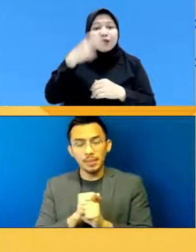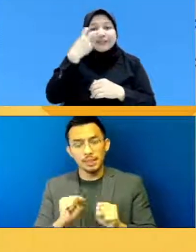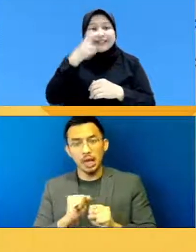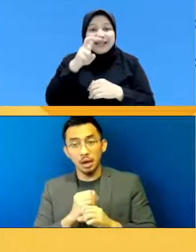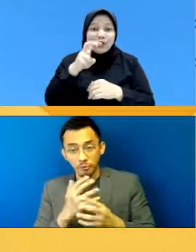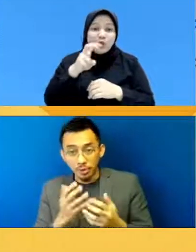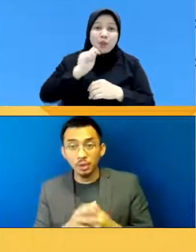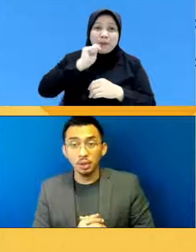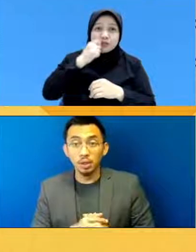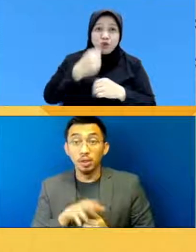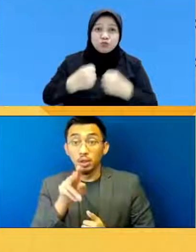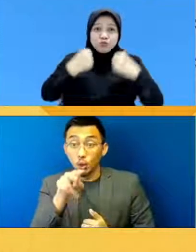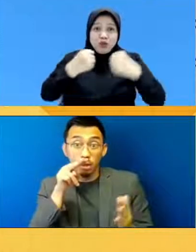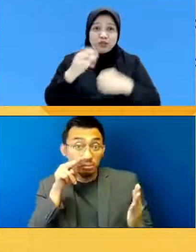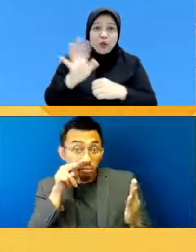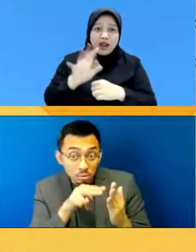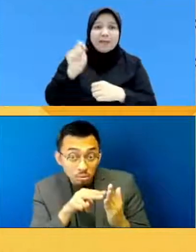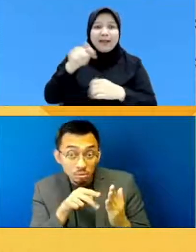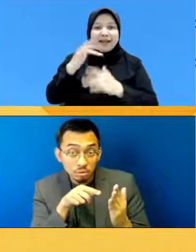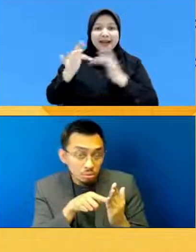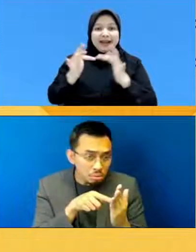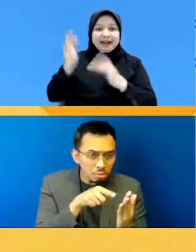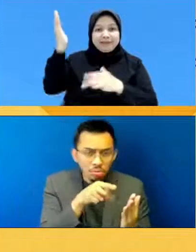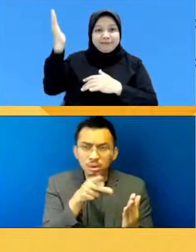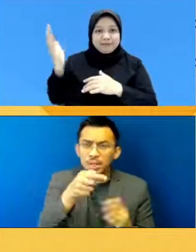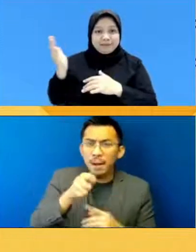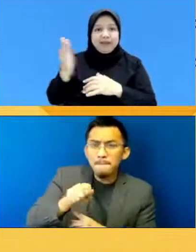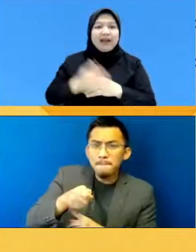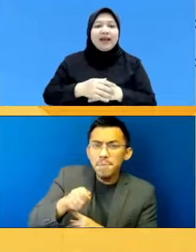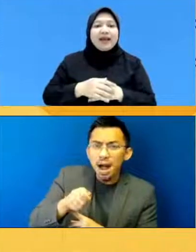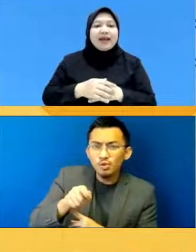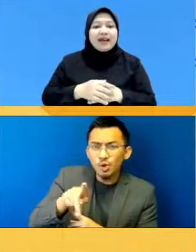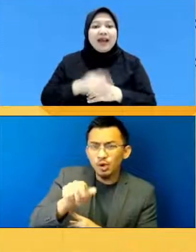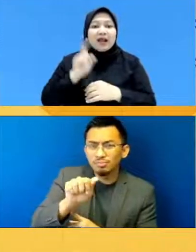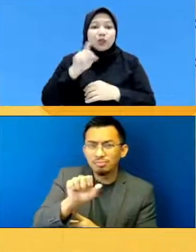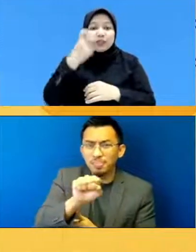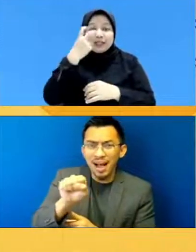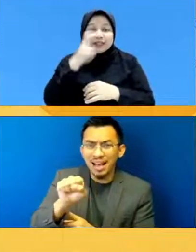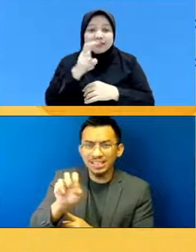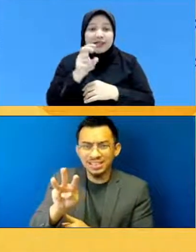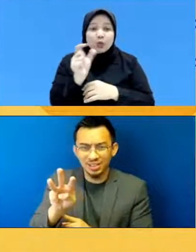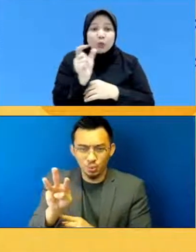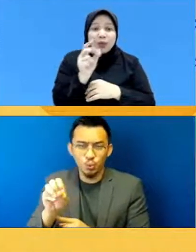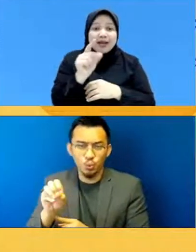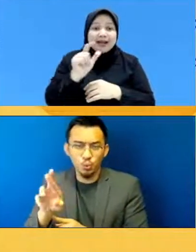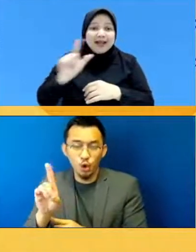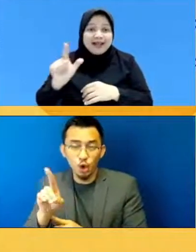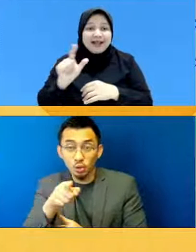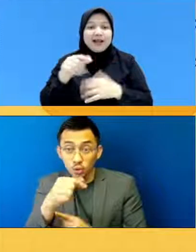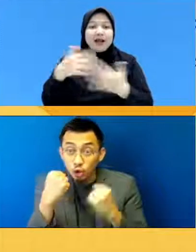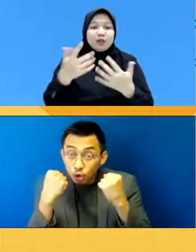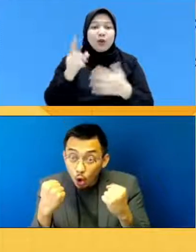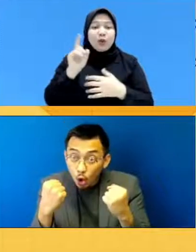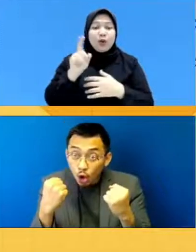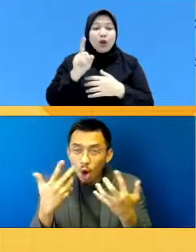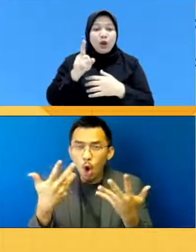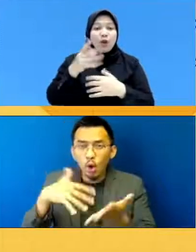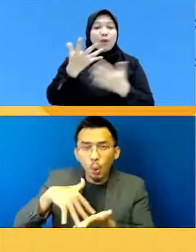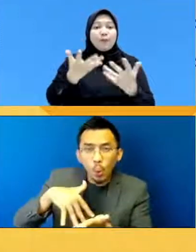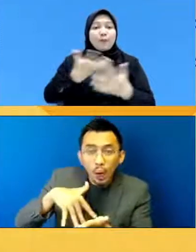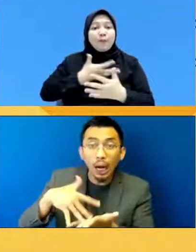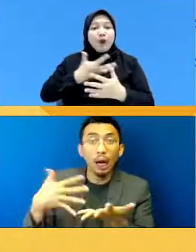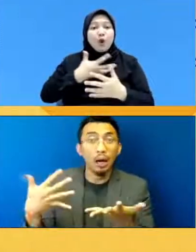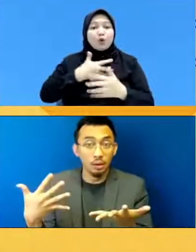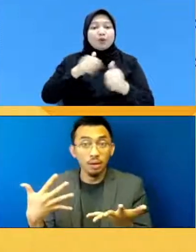please scan it first through these two links, or you could do some digital hygiene